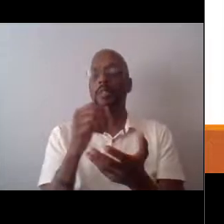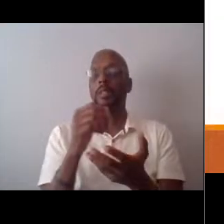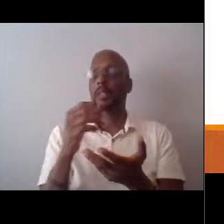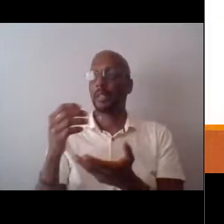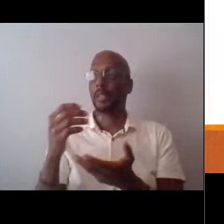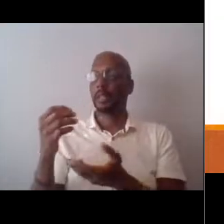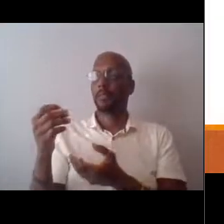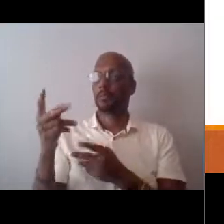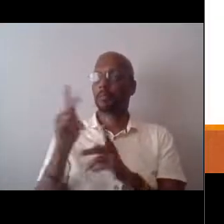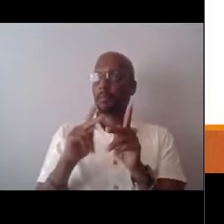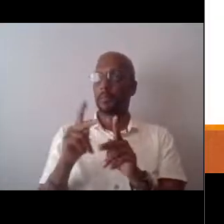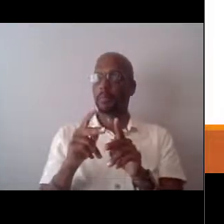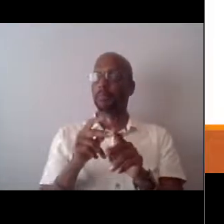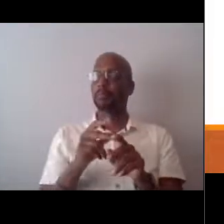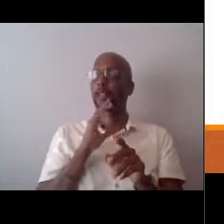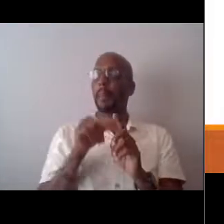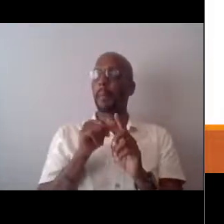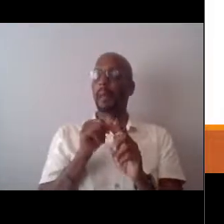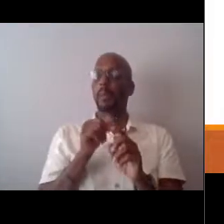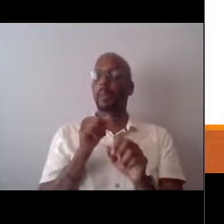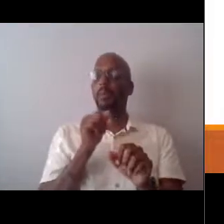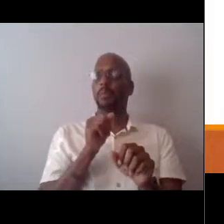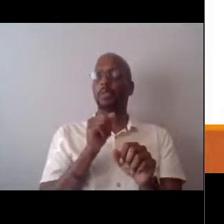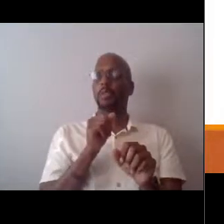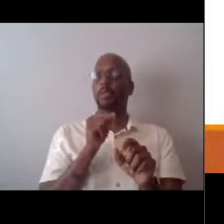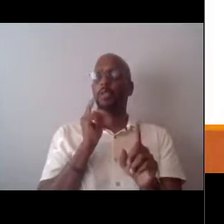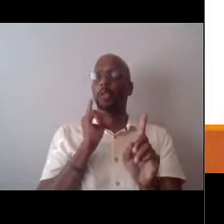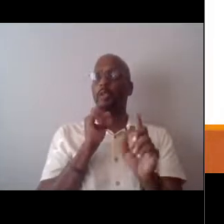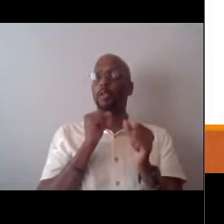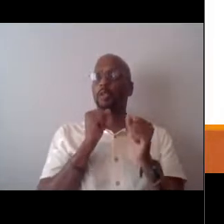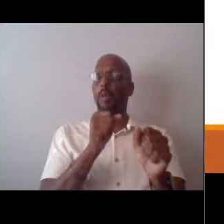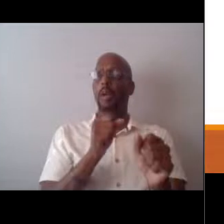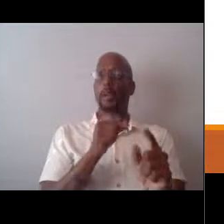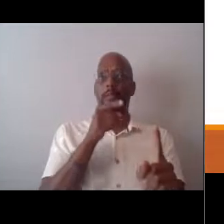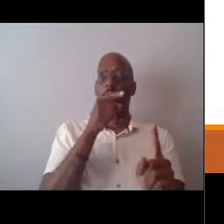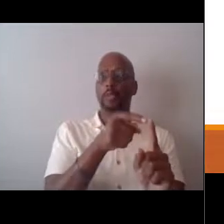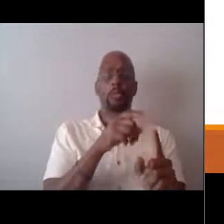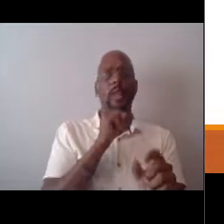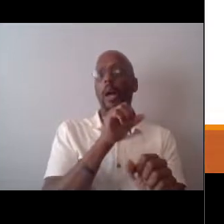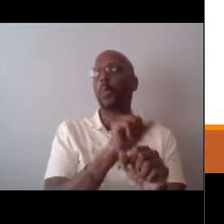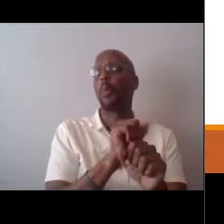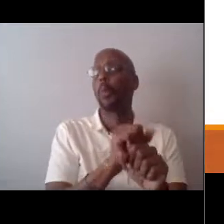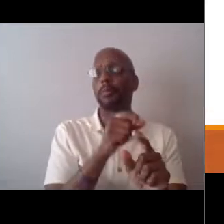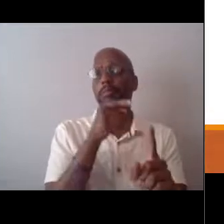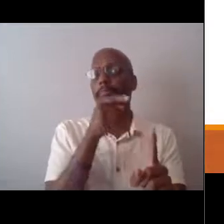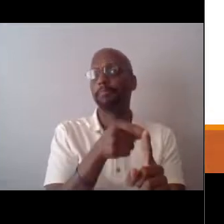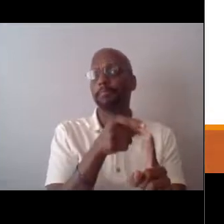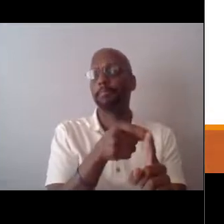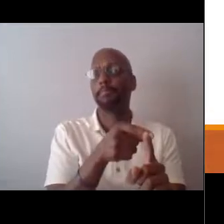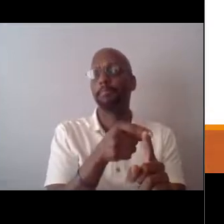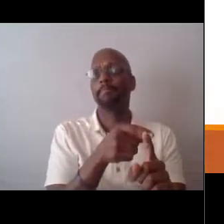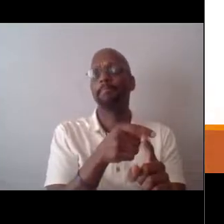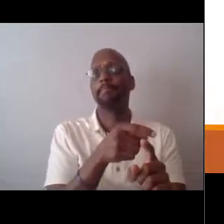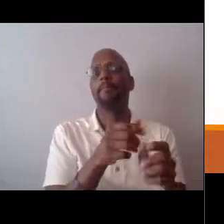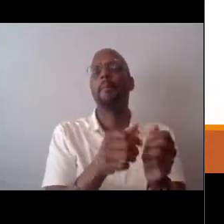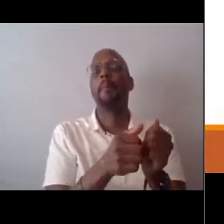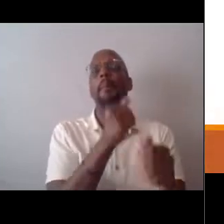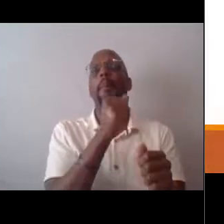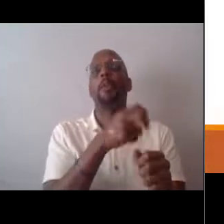non-work destinations, because according to the National Household Travel Survey, the vast majority of all trips are non-work